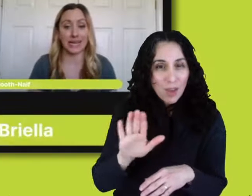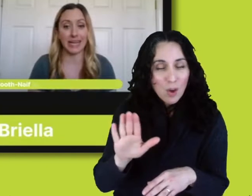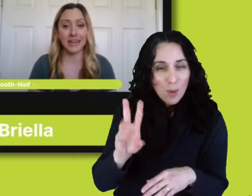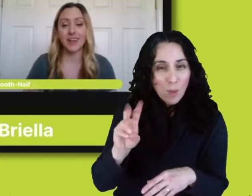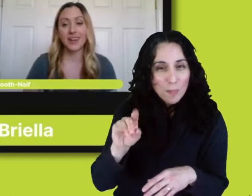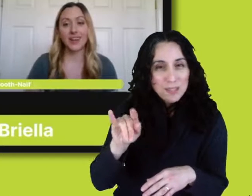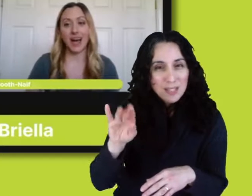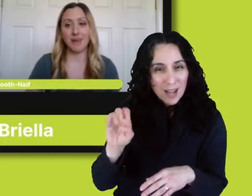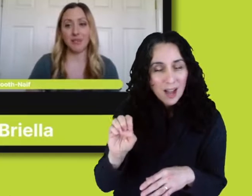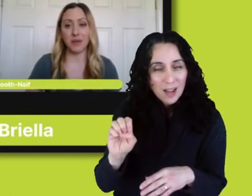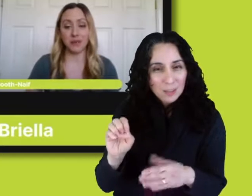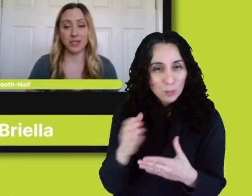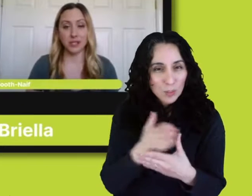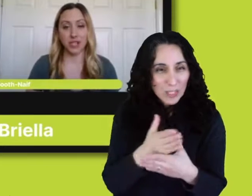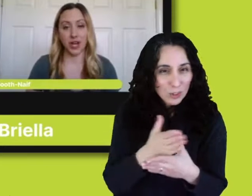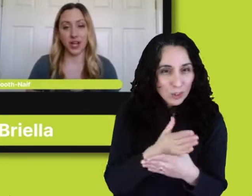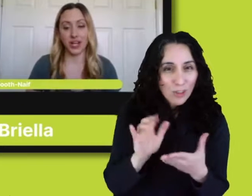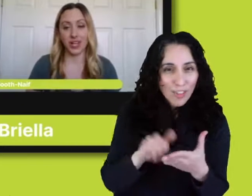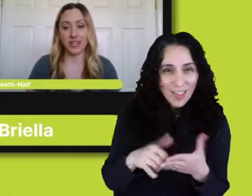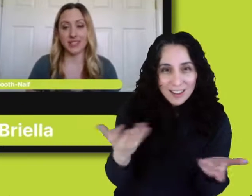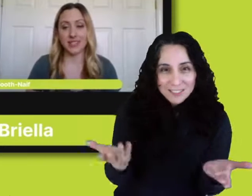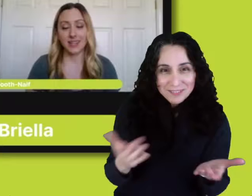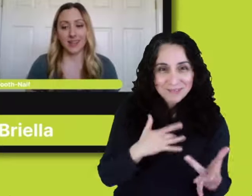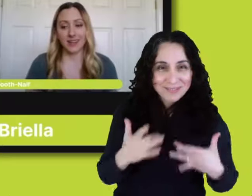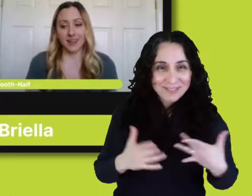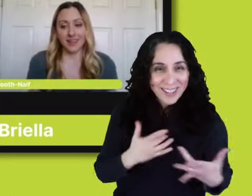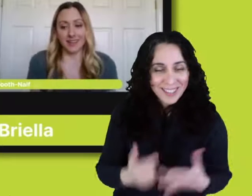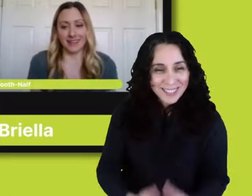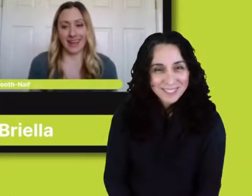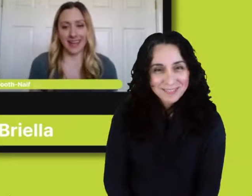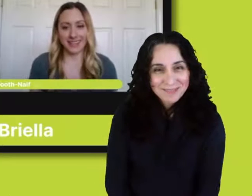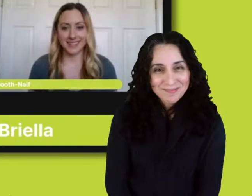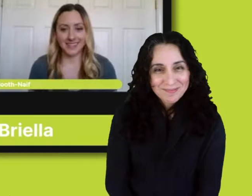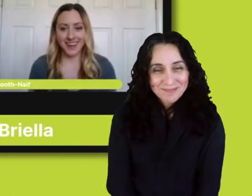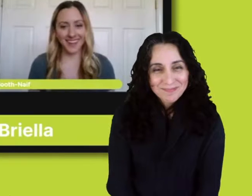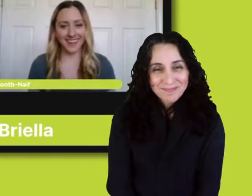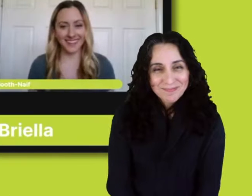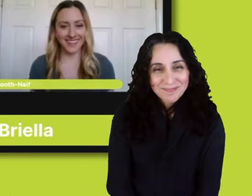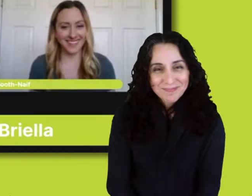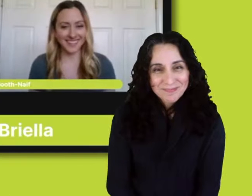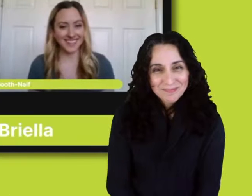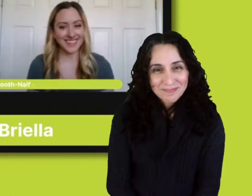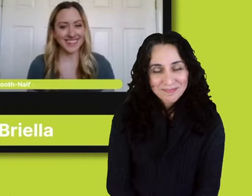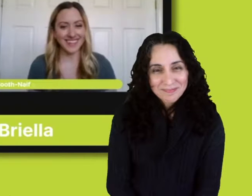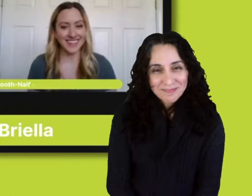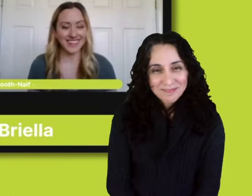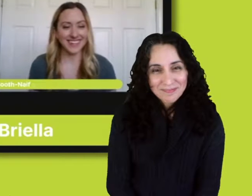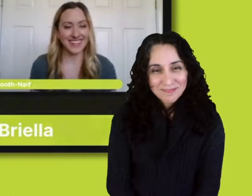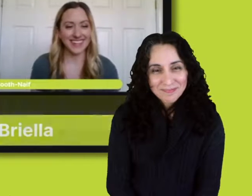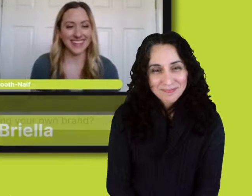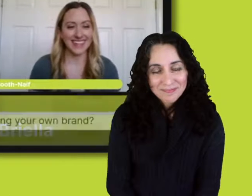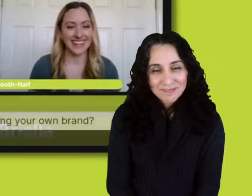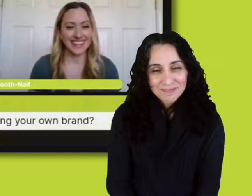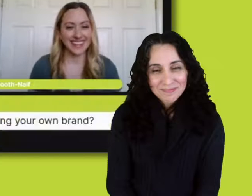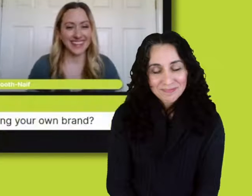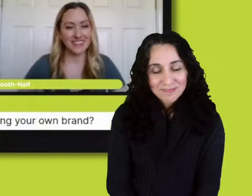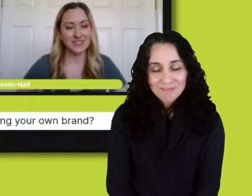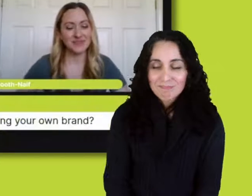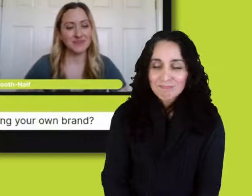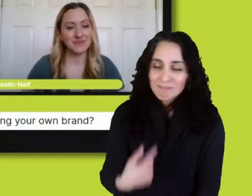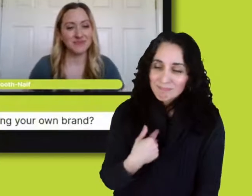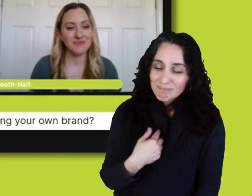super exciting to be able to share. And yeah. Amazing. Actually,